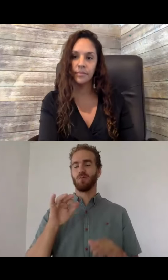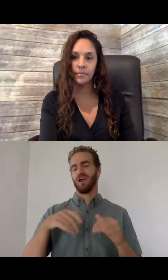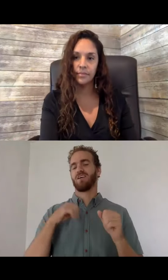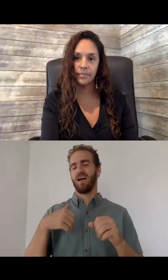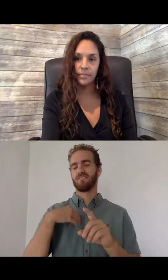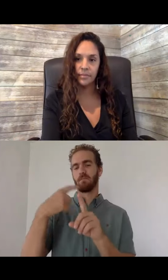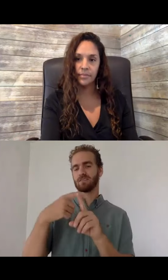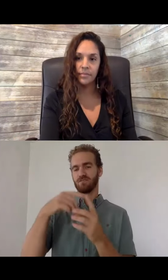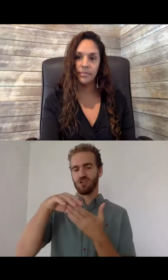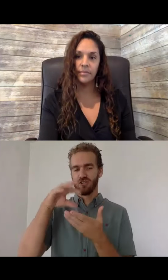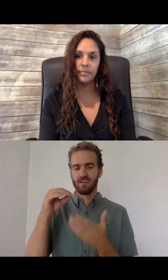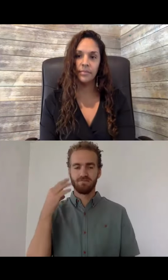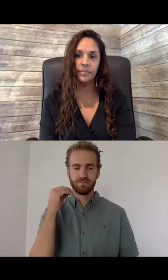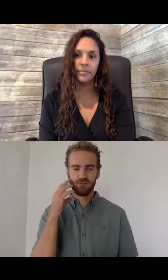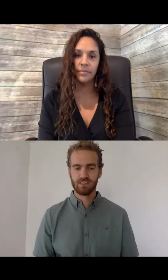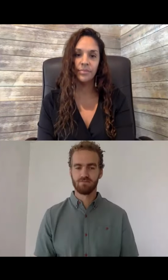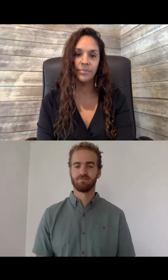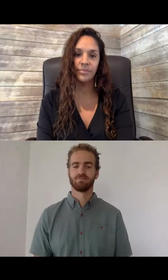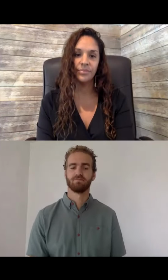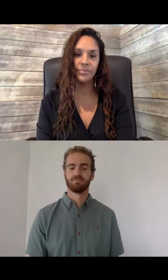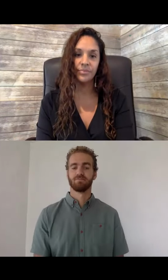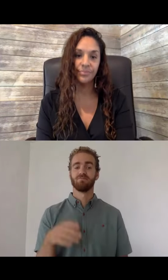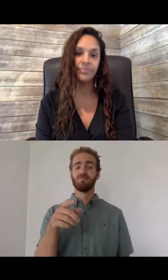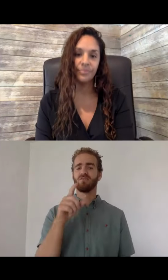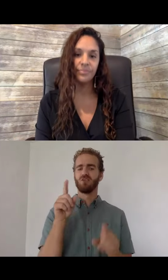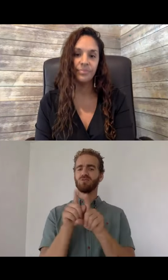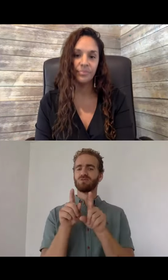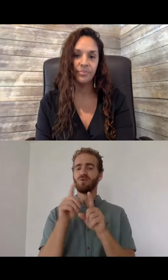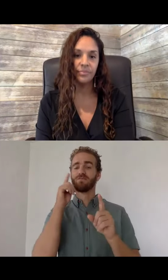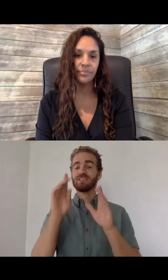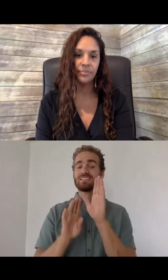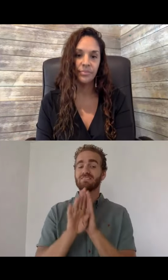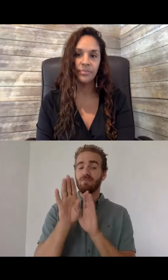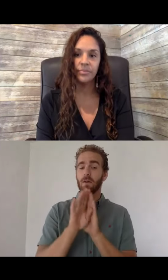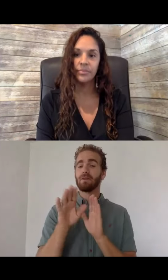they feel welcome, they feel like they contribute to the classroom.